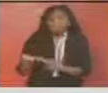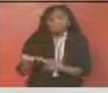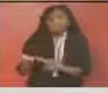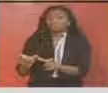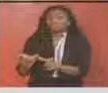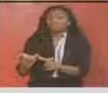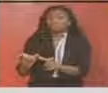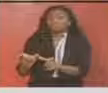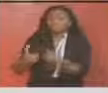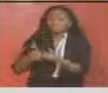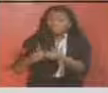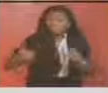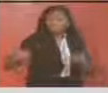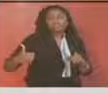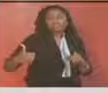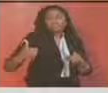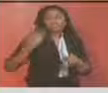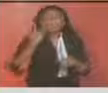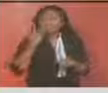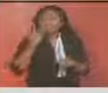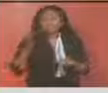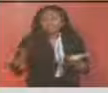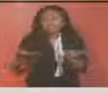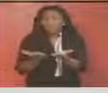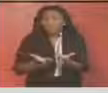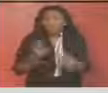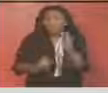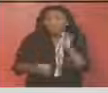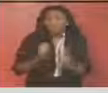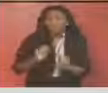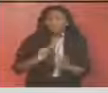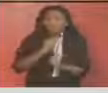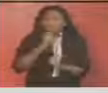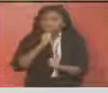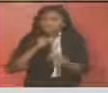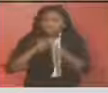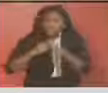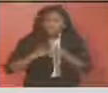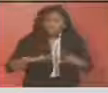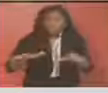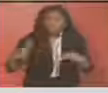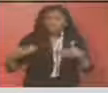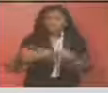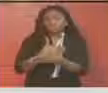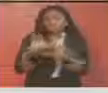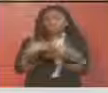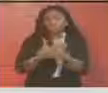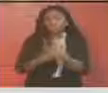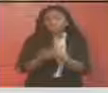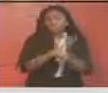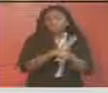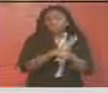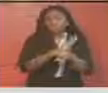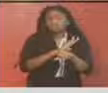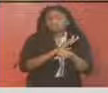community. So our mitigation protocols are doing their job. Now, the next one I want to talk about